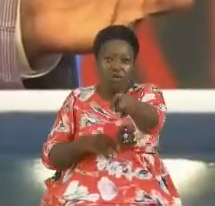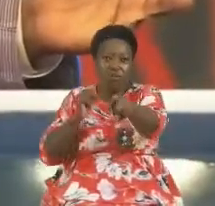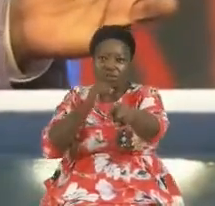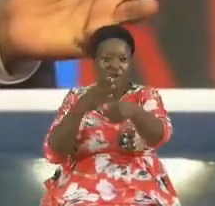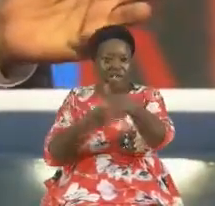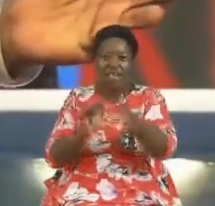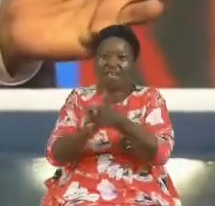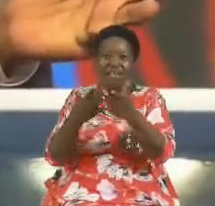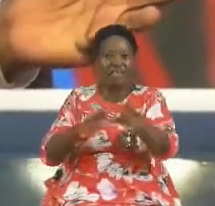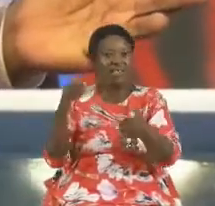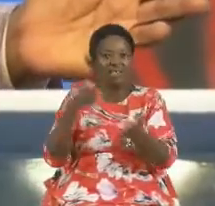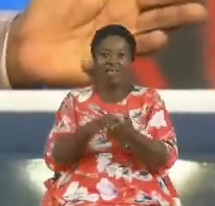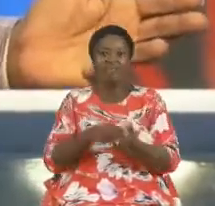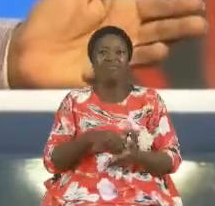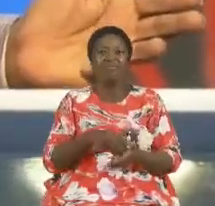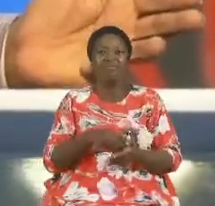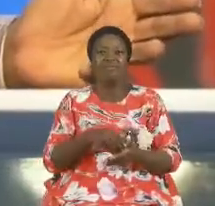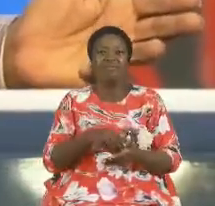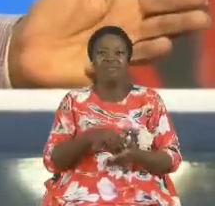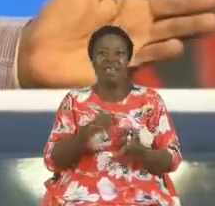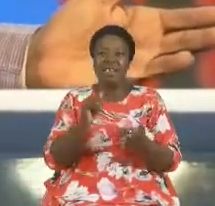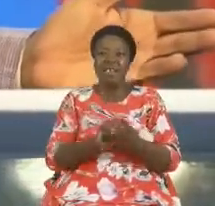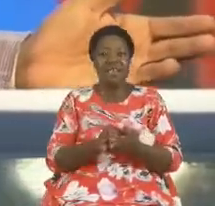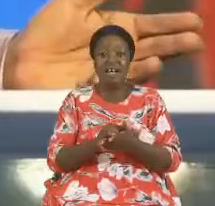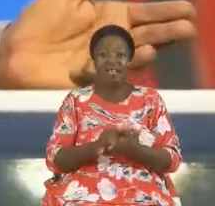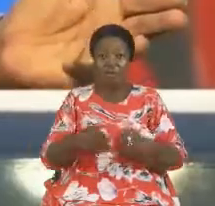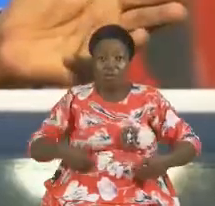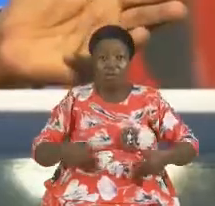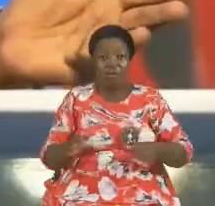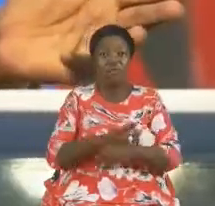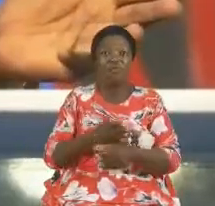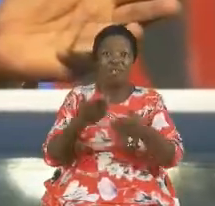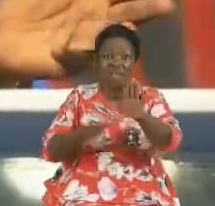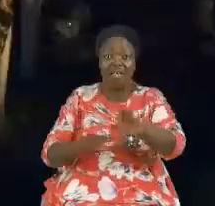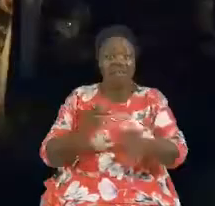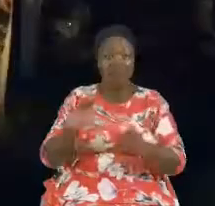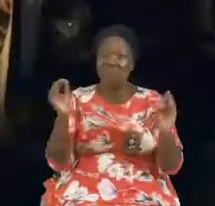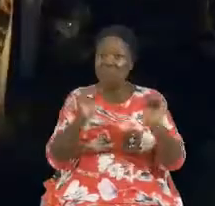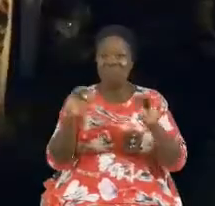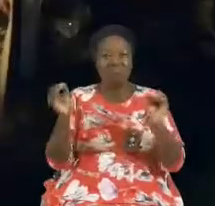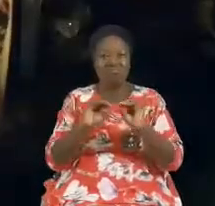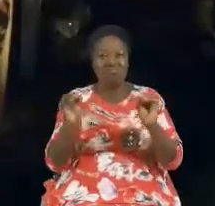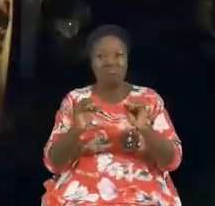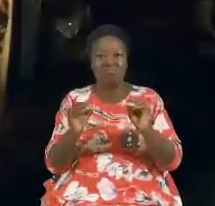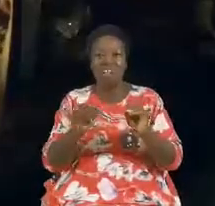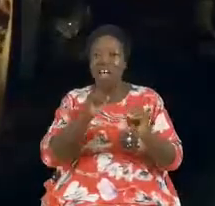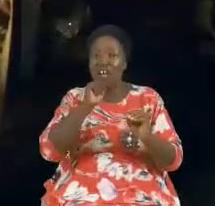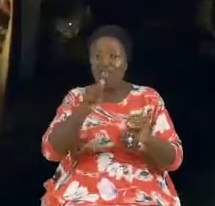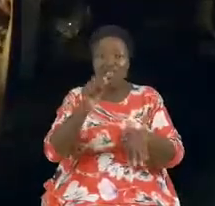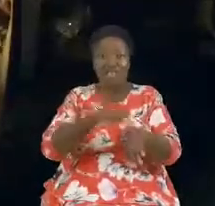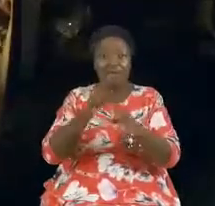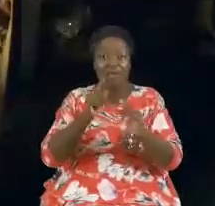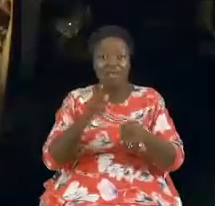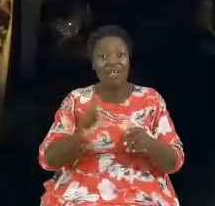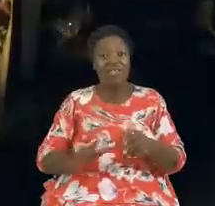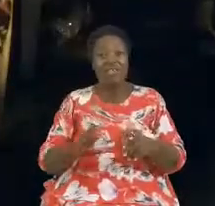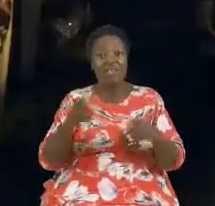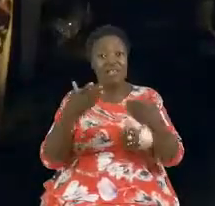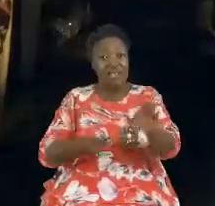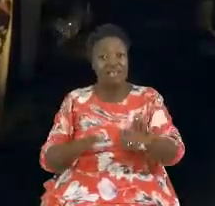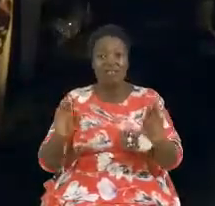died, he has taken that. You will not die that death again. Premature death, no